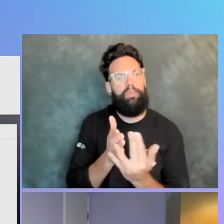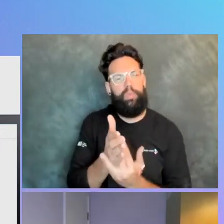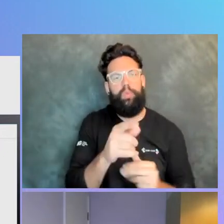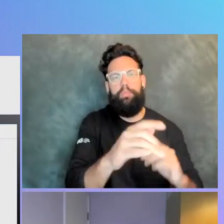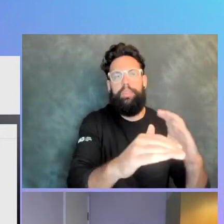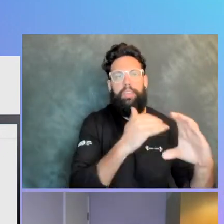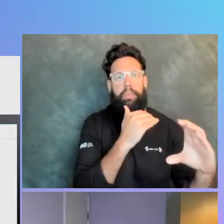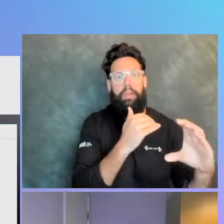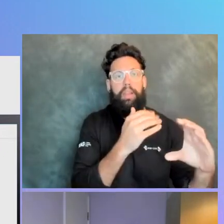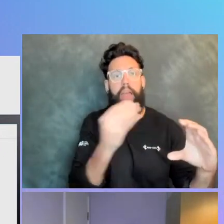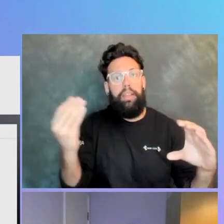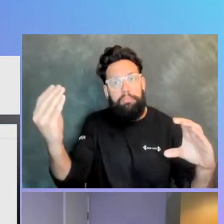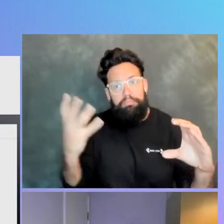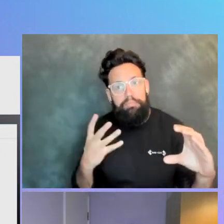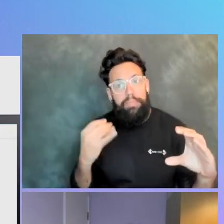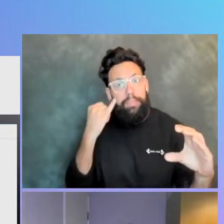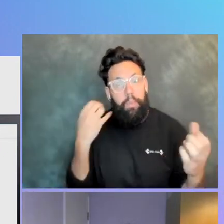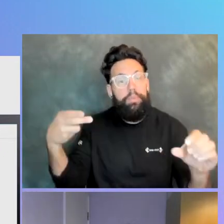join the panel.